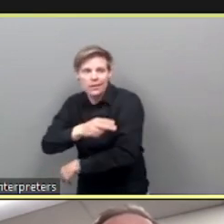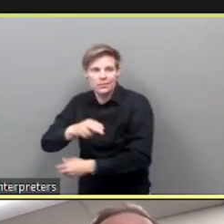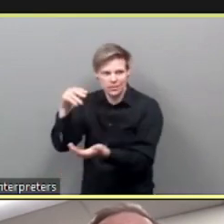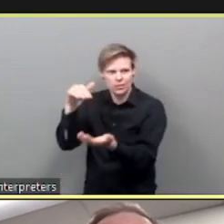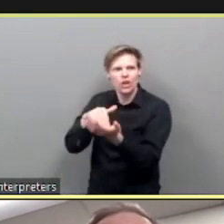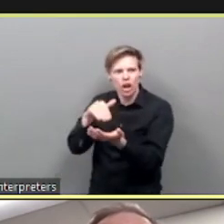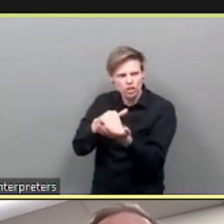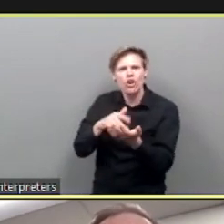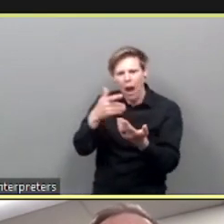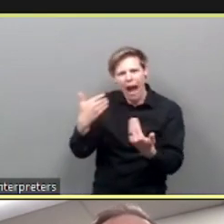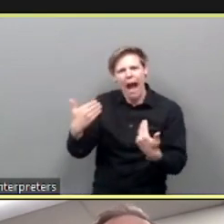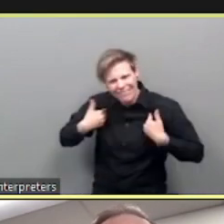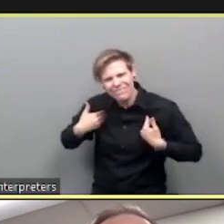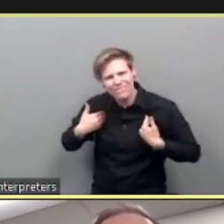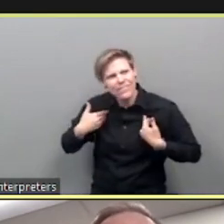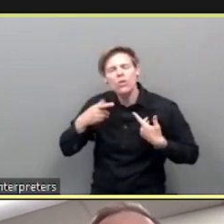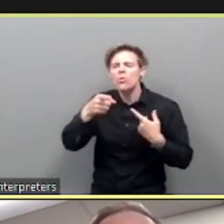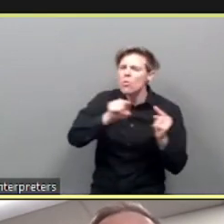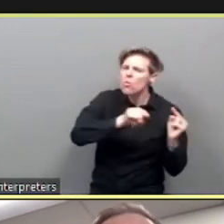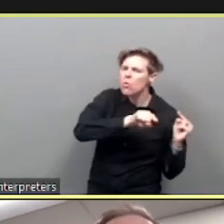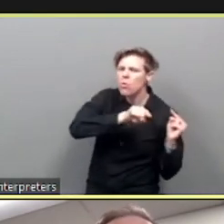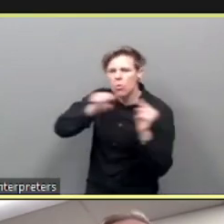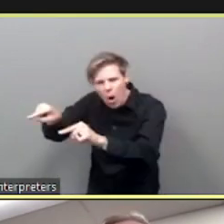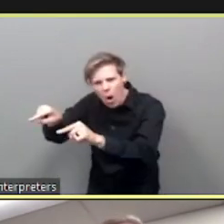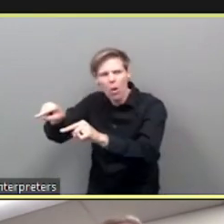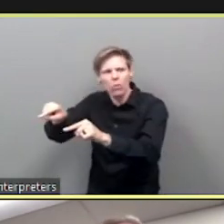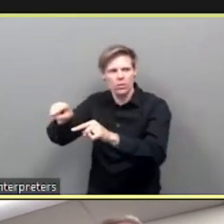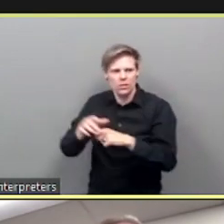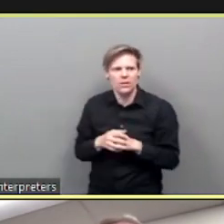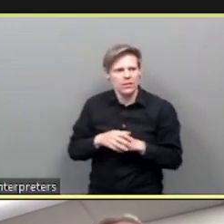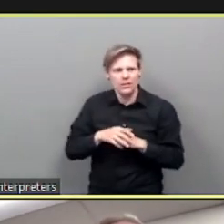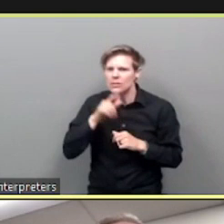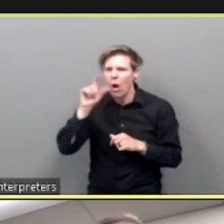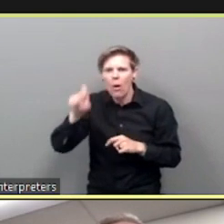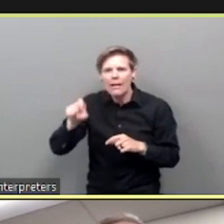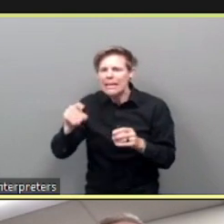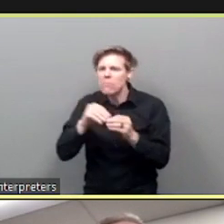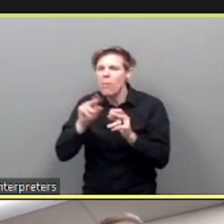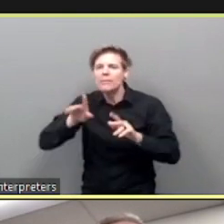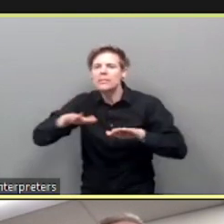when you get sick with COVID. We don't need any more deaths. Next slide.